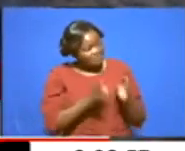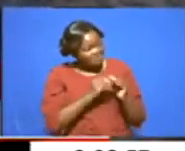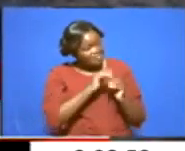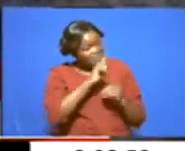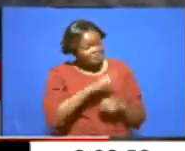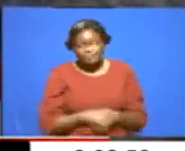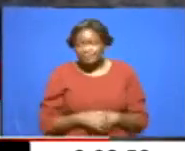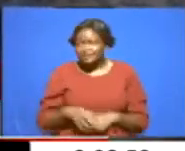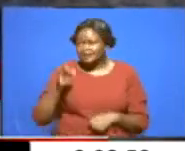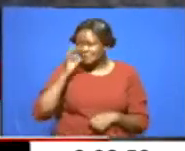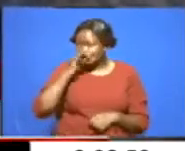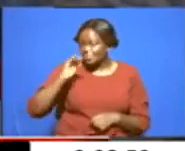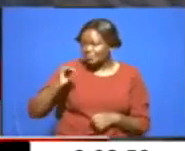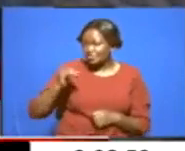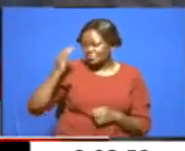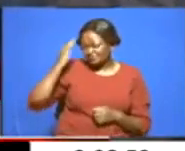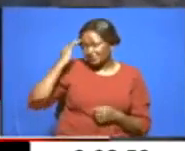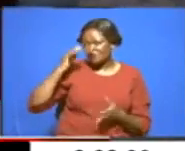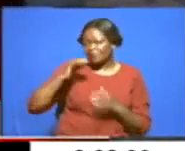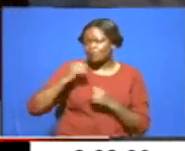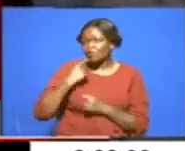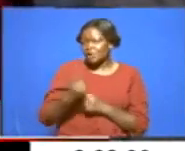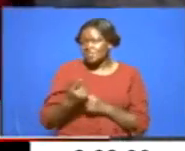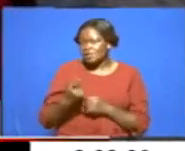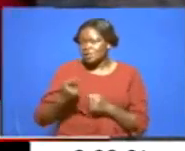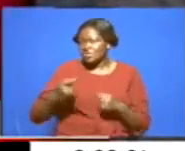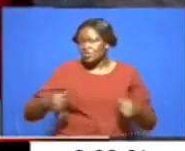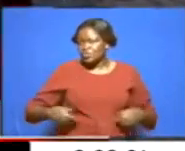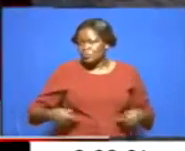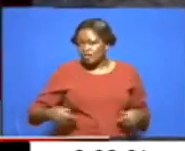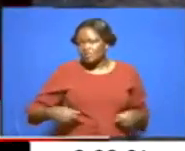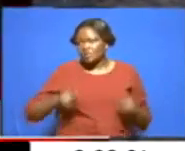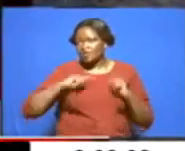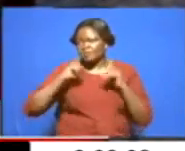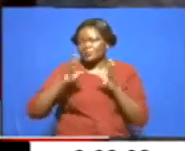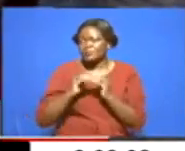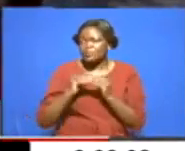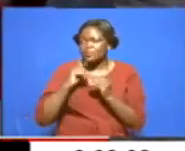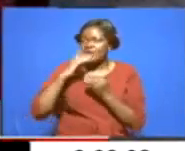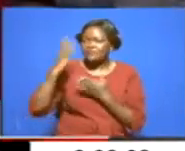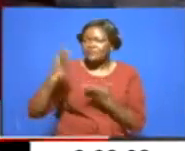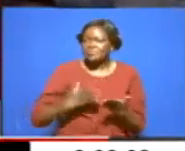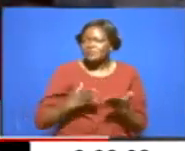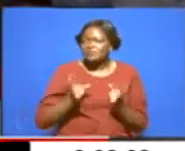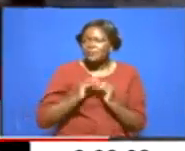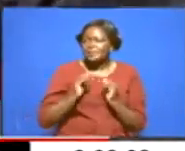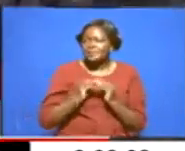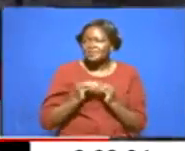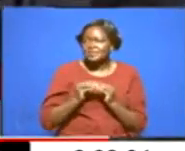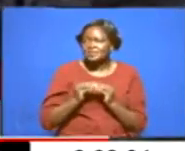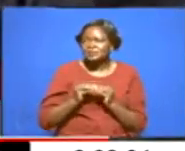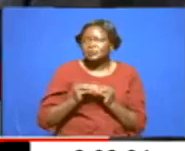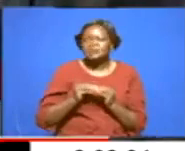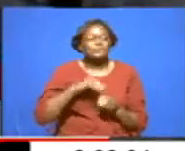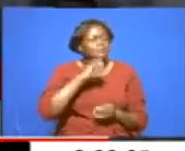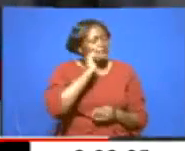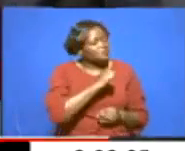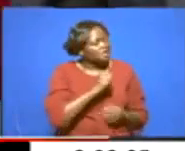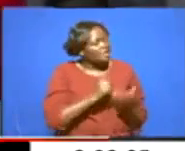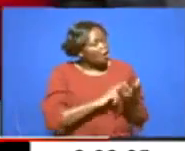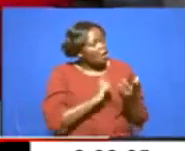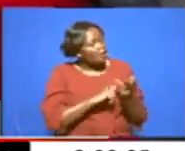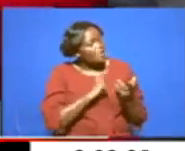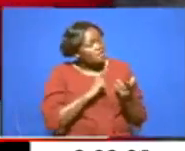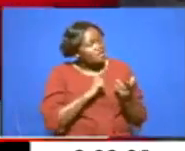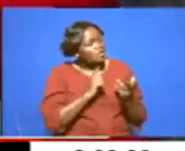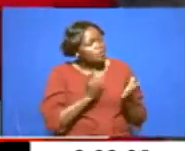Nyeri County, I'm sure we have like 100 young people attending who are invited to the meeting. Yes. So how many converge, you